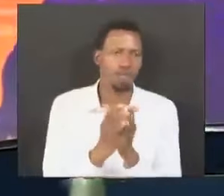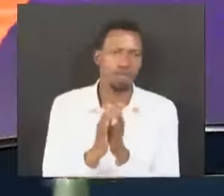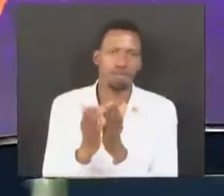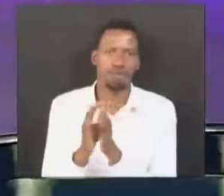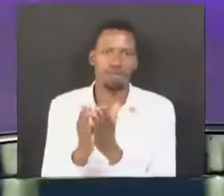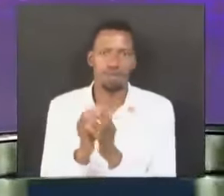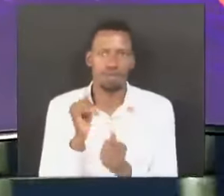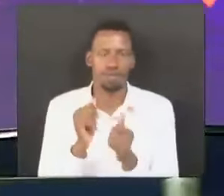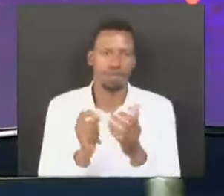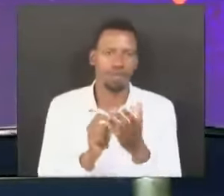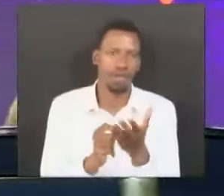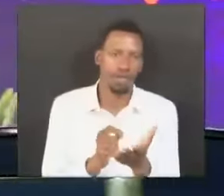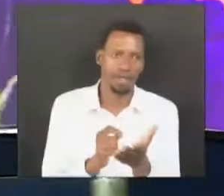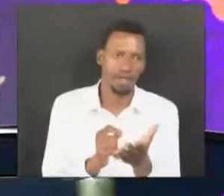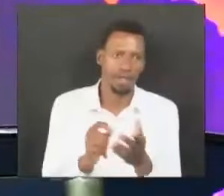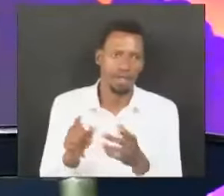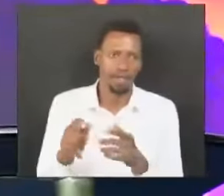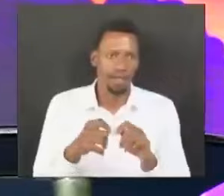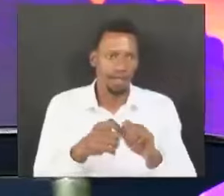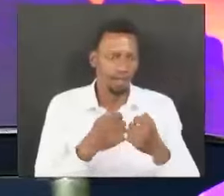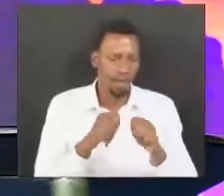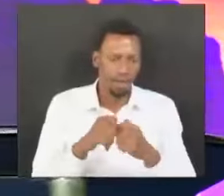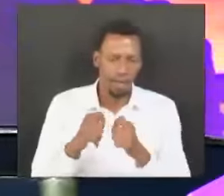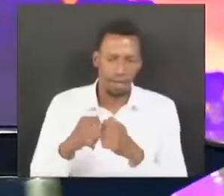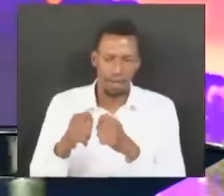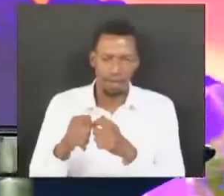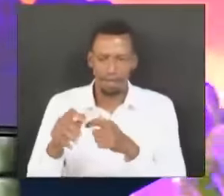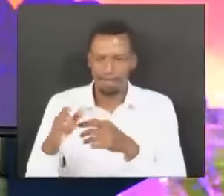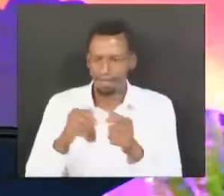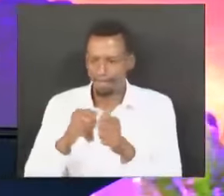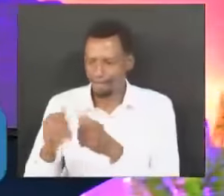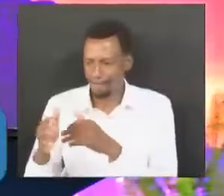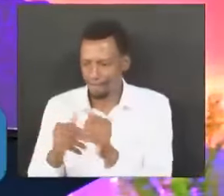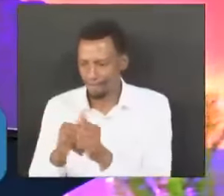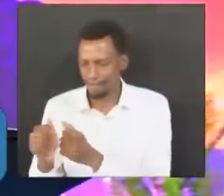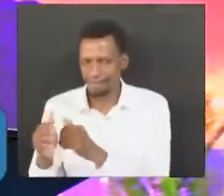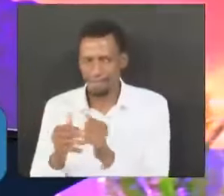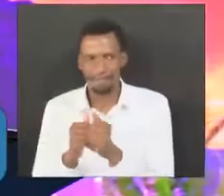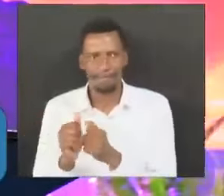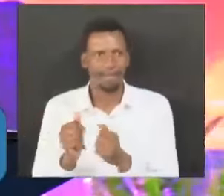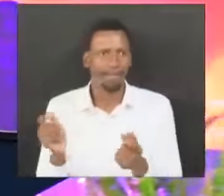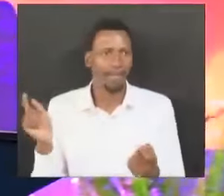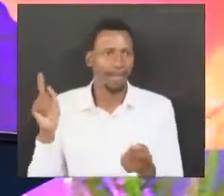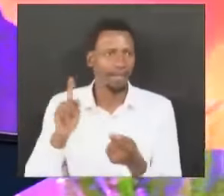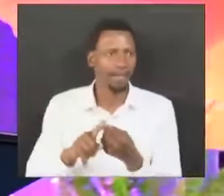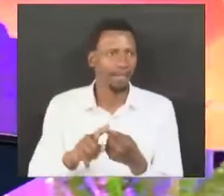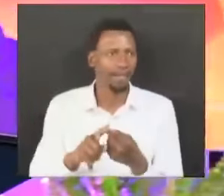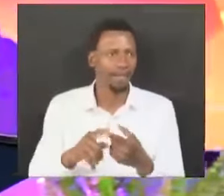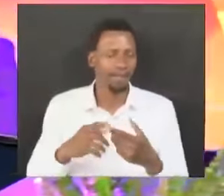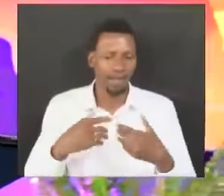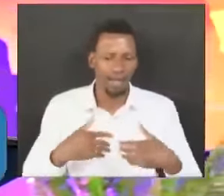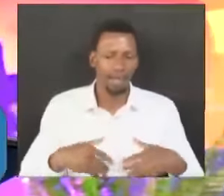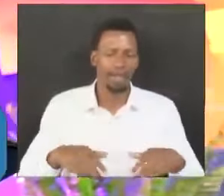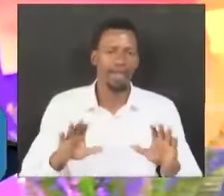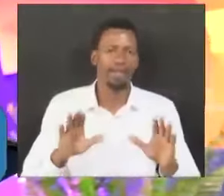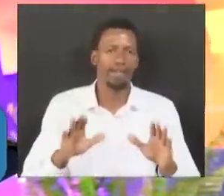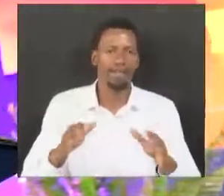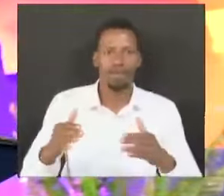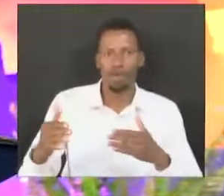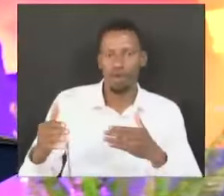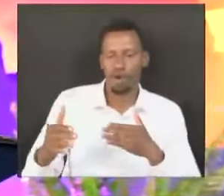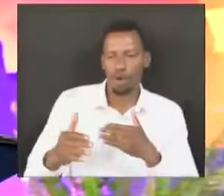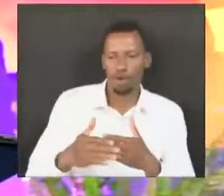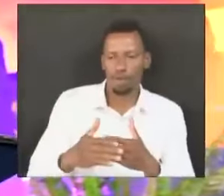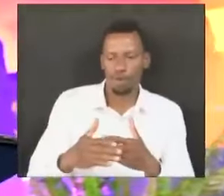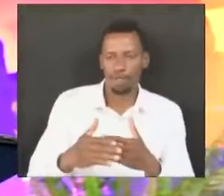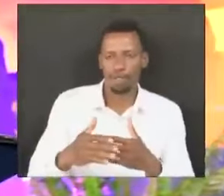He tore and ripped and destroyed until he left the library in an almost complete state